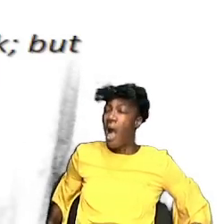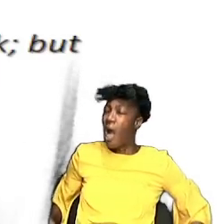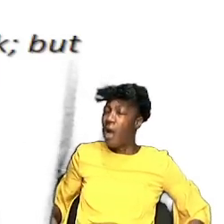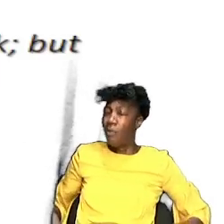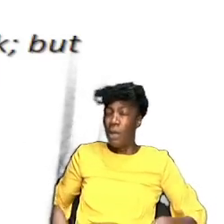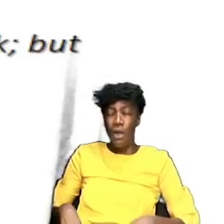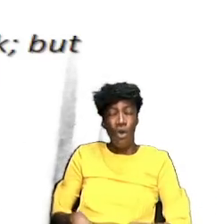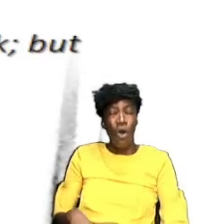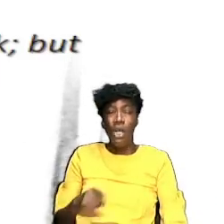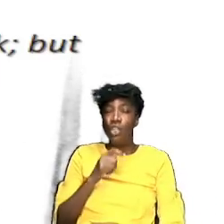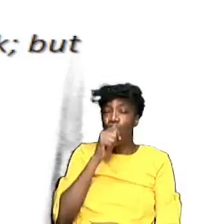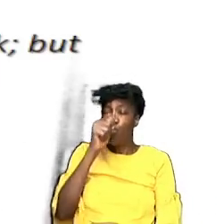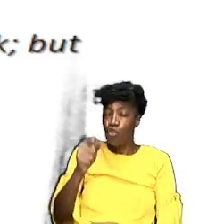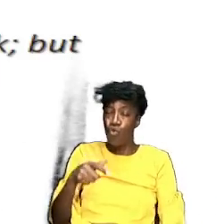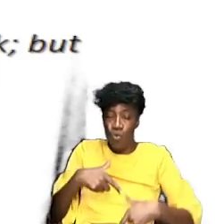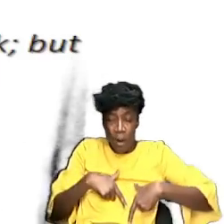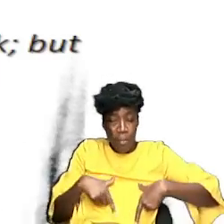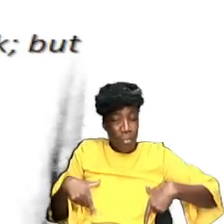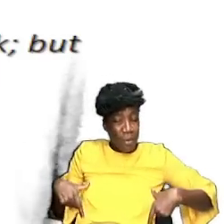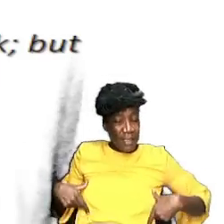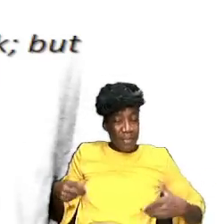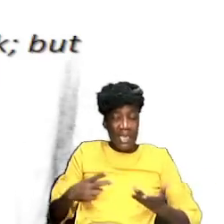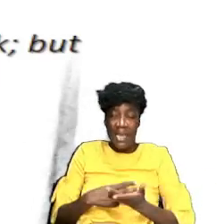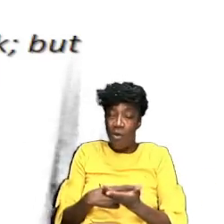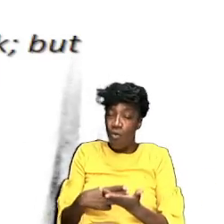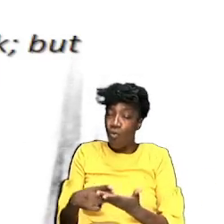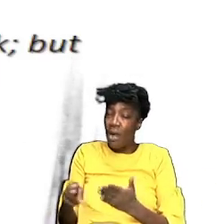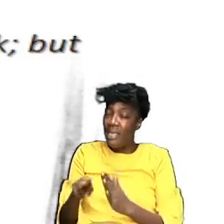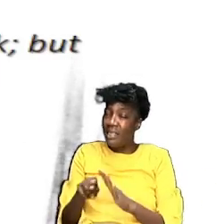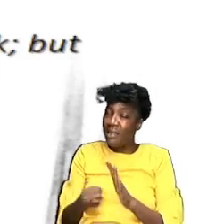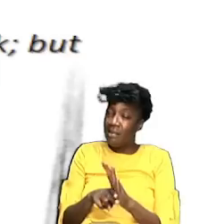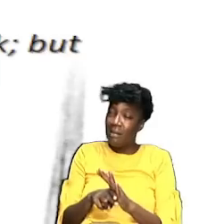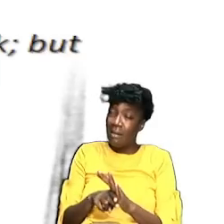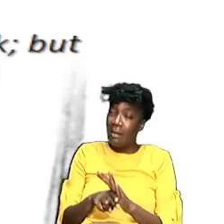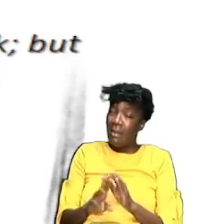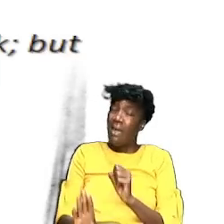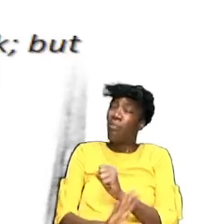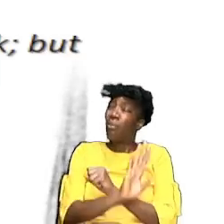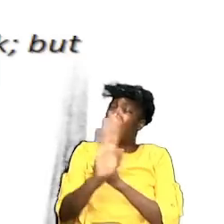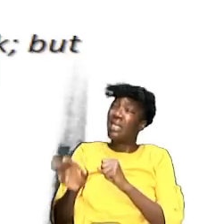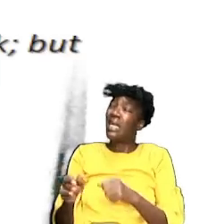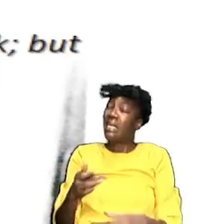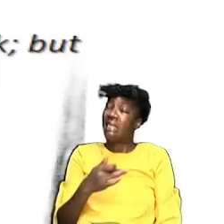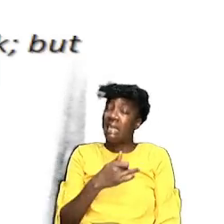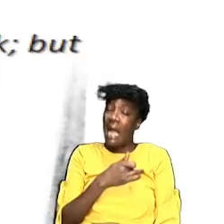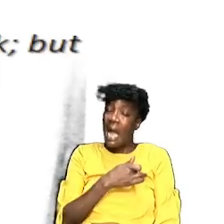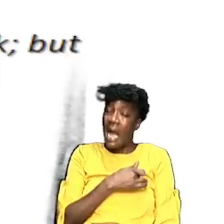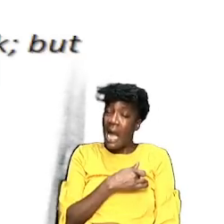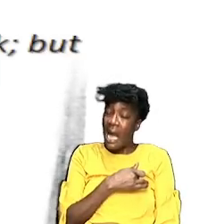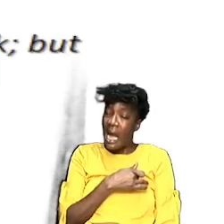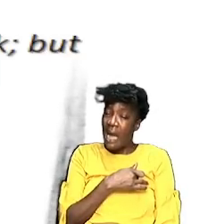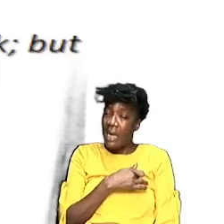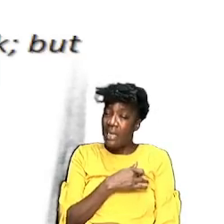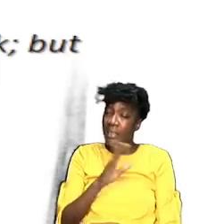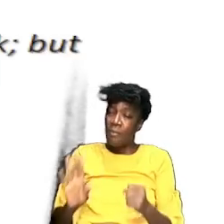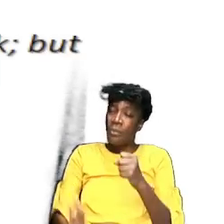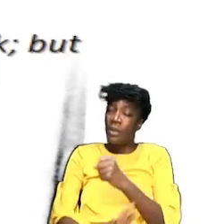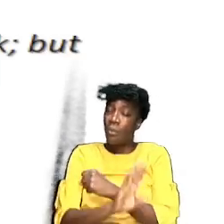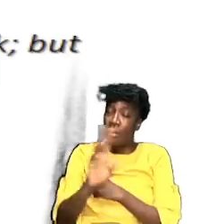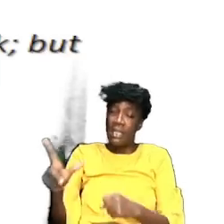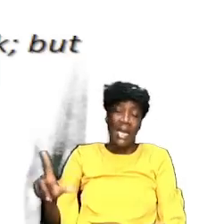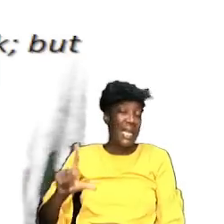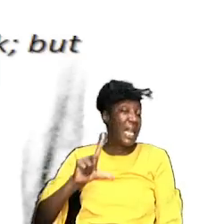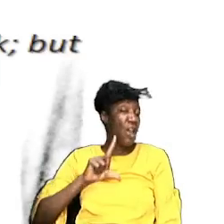we have on the breastplate of righteousness, which protects our heart. And it also protects, praise God, our